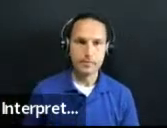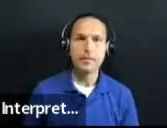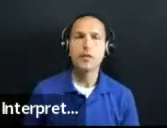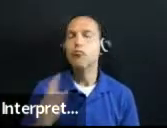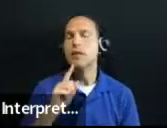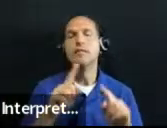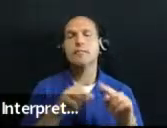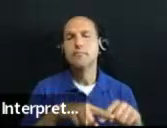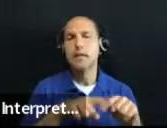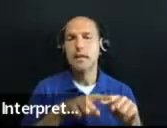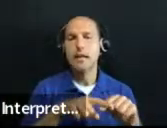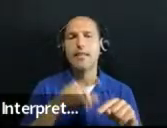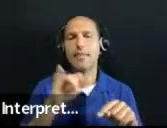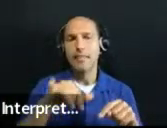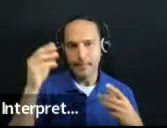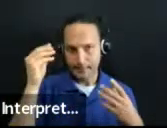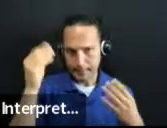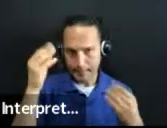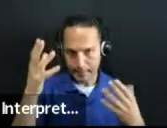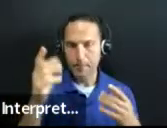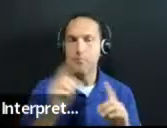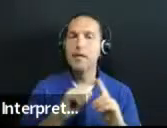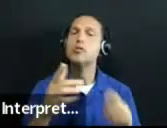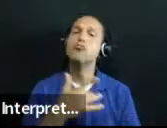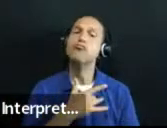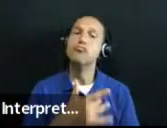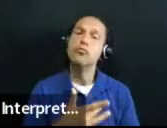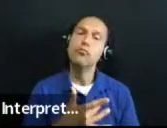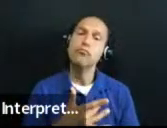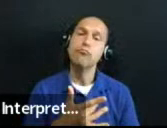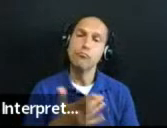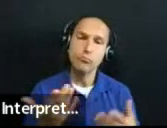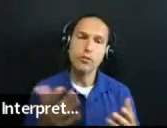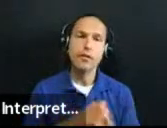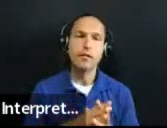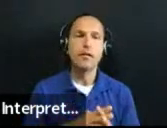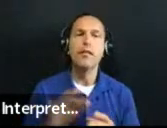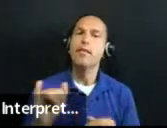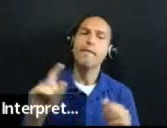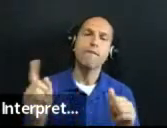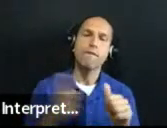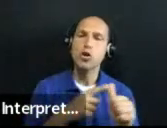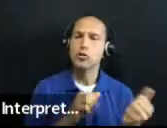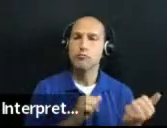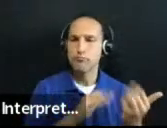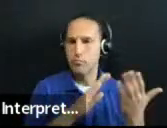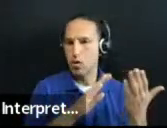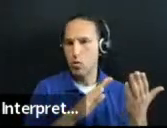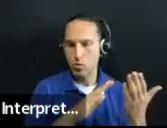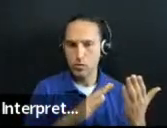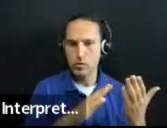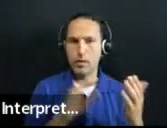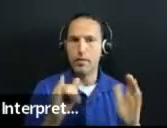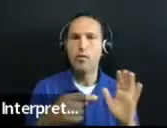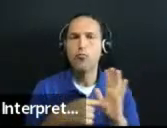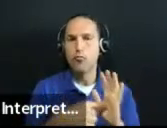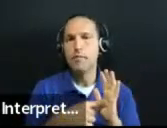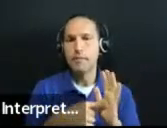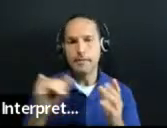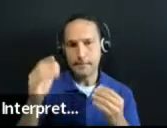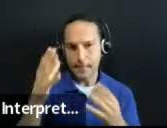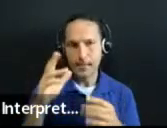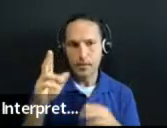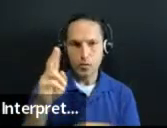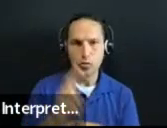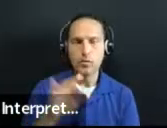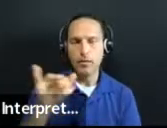depending on what that data is, but generally speaking, our first approach for representing data is by using